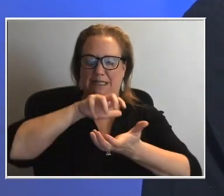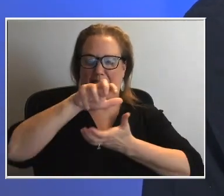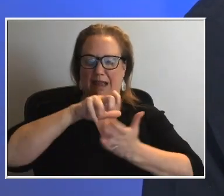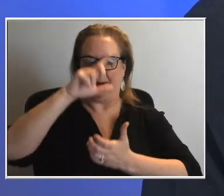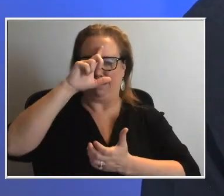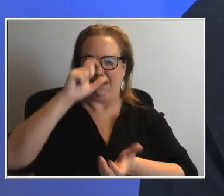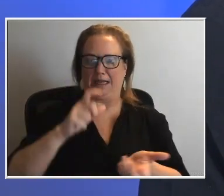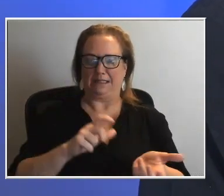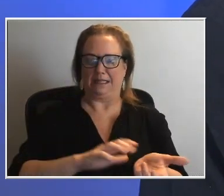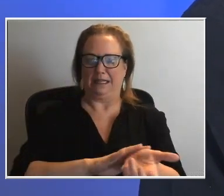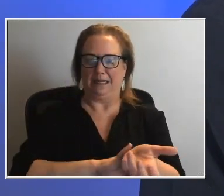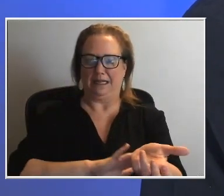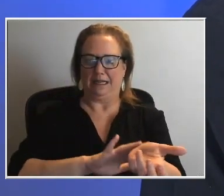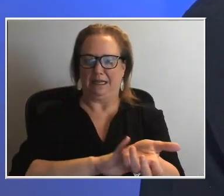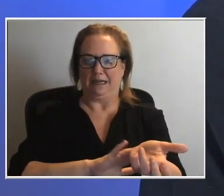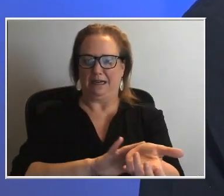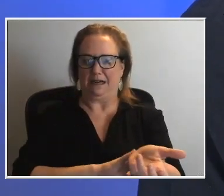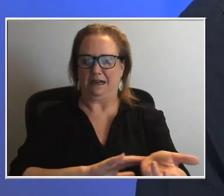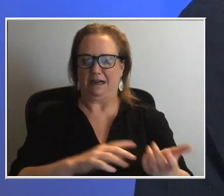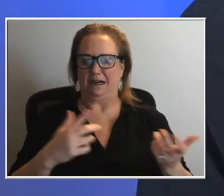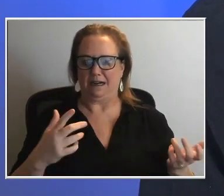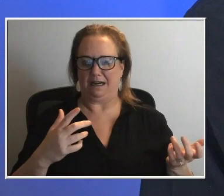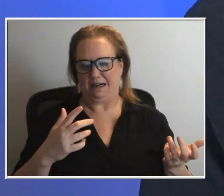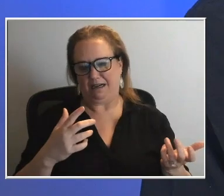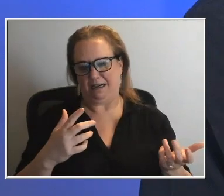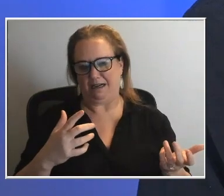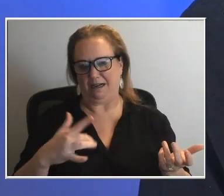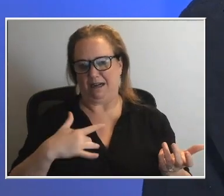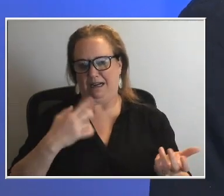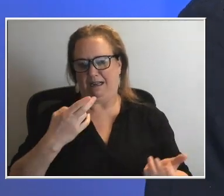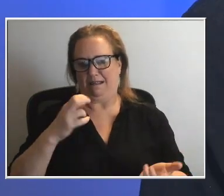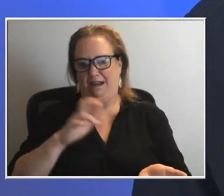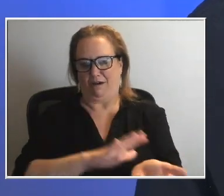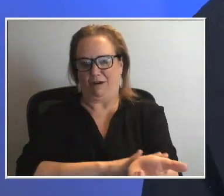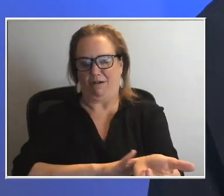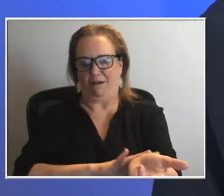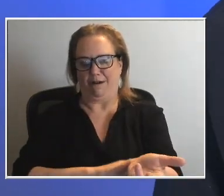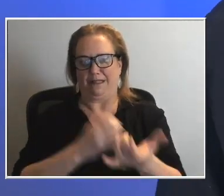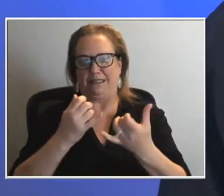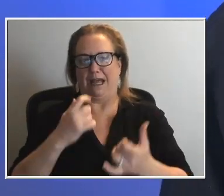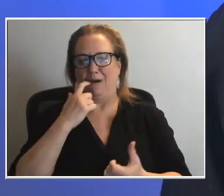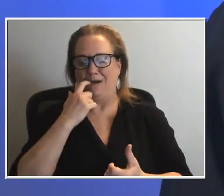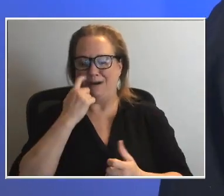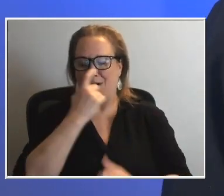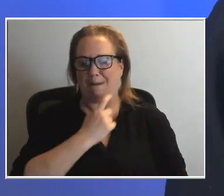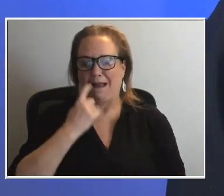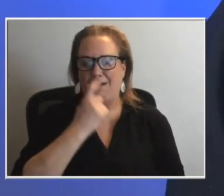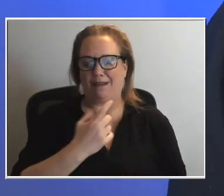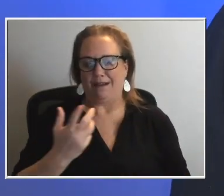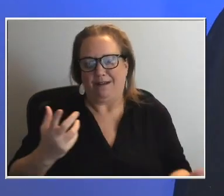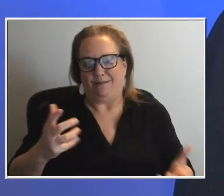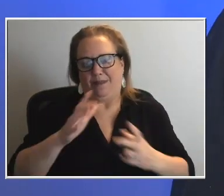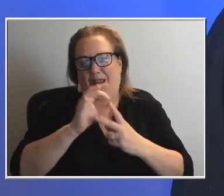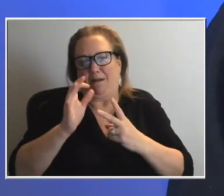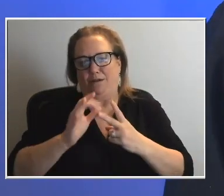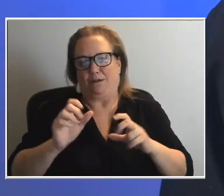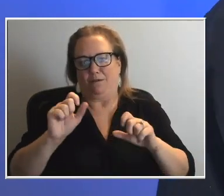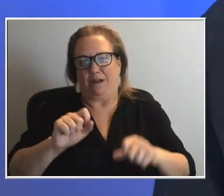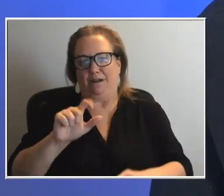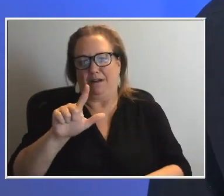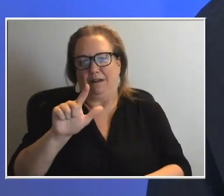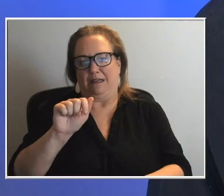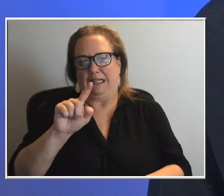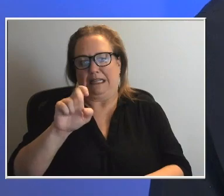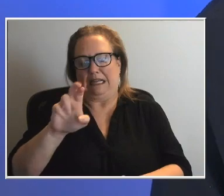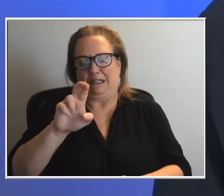it's just right on one of your, it's, you know, the hair on your forearm is now in your mouth. And, you know, the option was we could laser it, but the